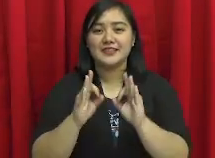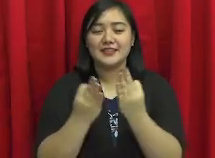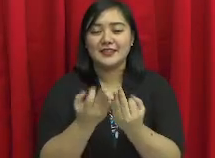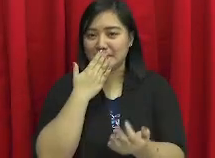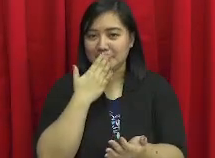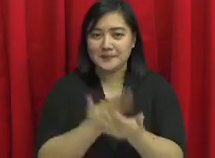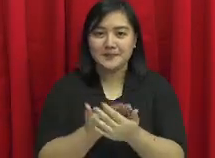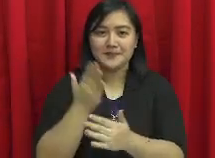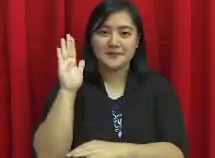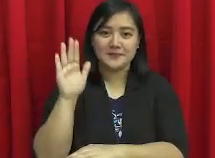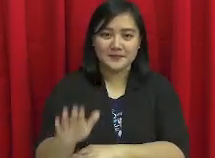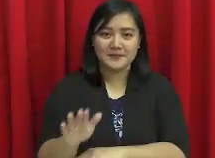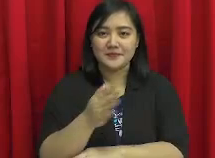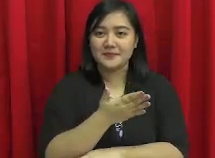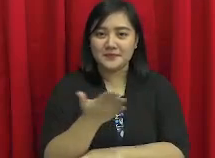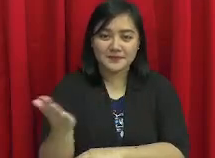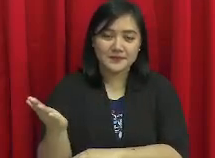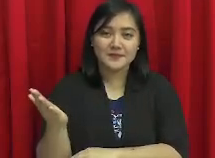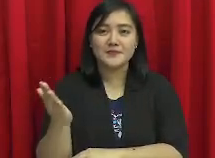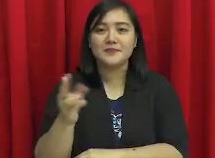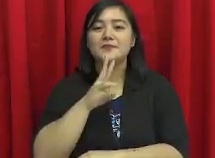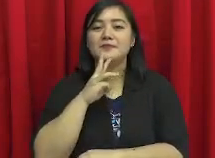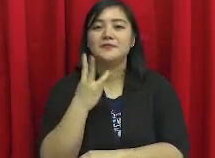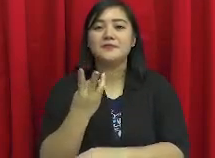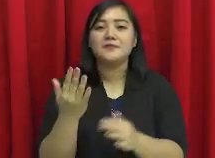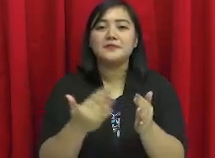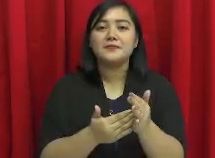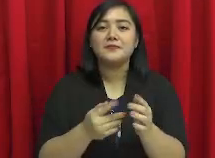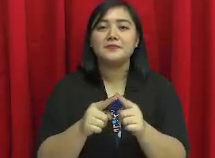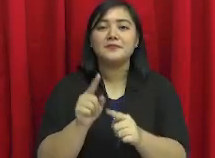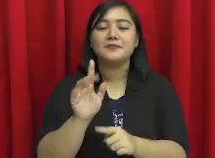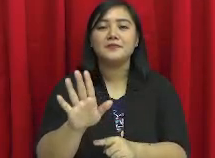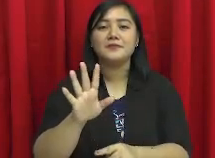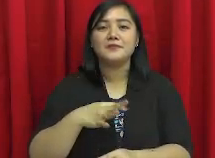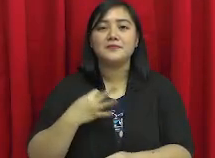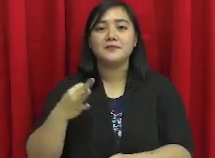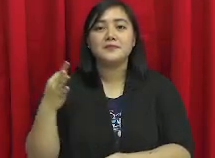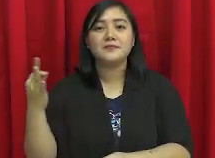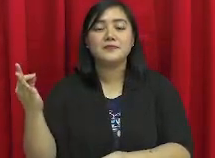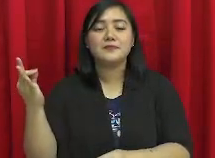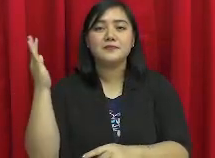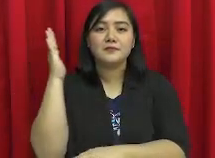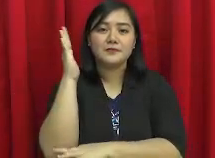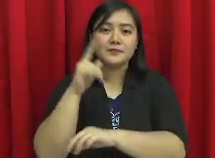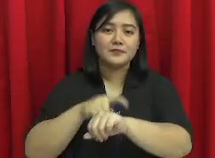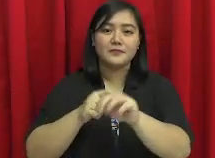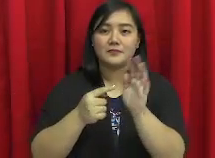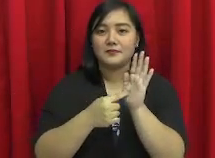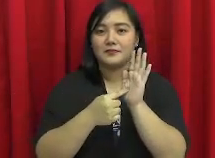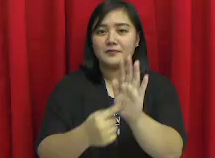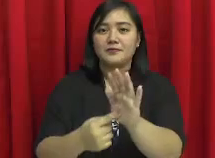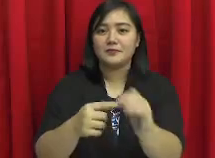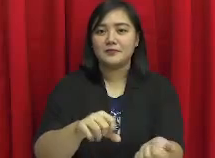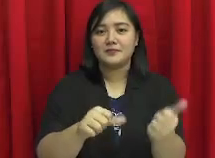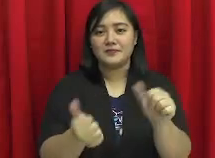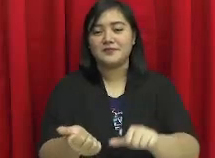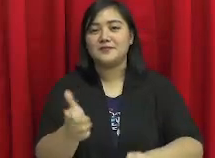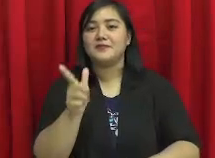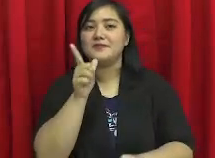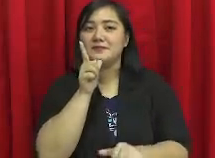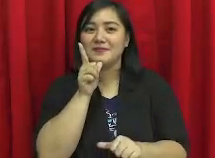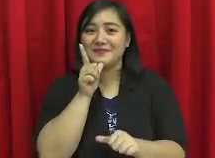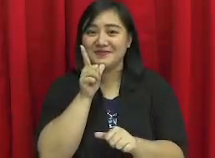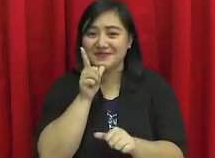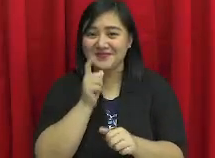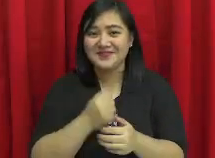po sa inyo. Welcome back to your favorite noontime show, The Baptist Lunch. With me, of course, ito yung The Baptist Lunch. The host natin si Dr.